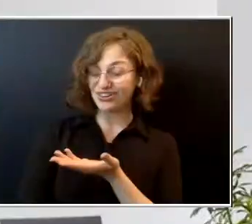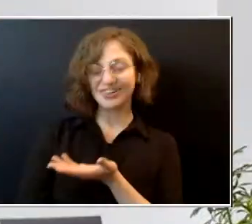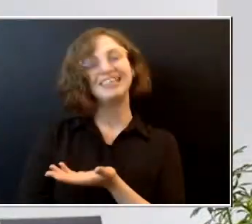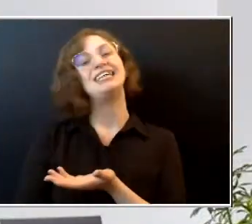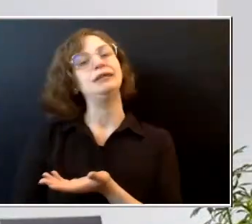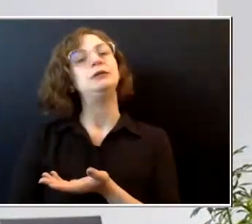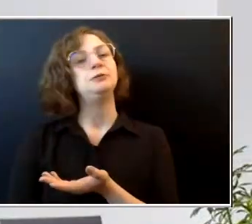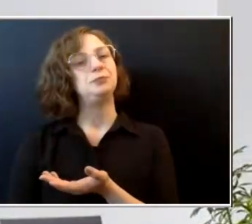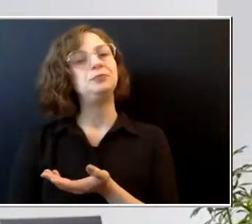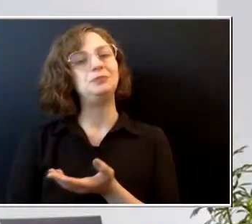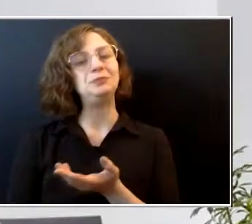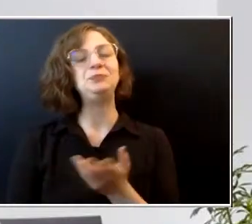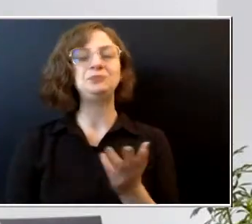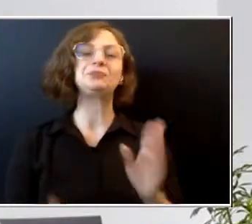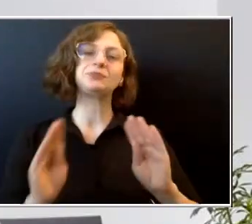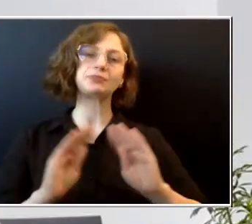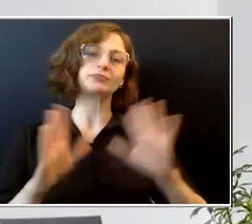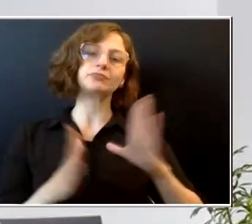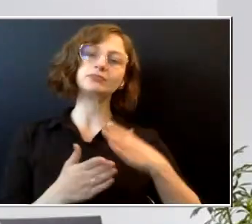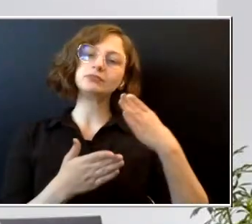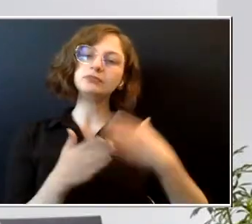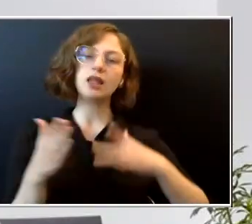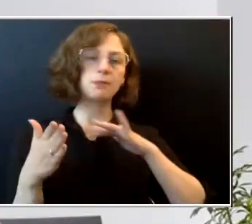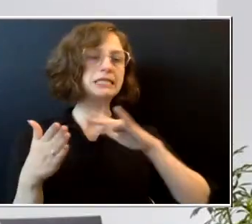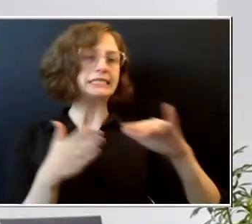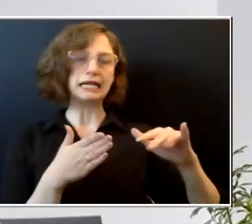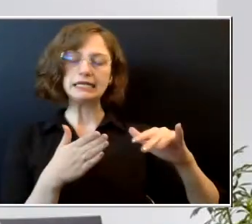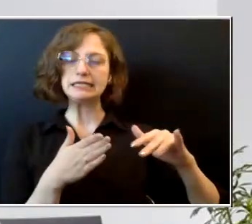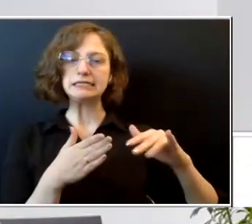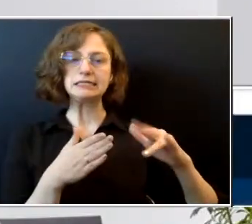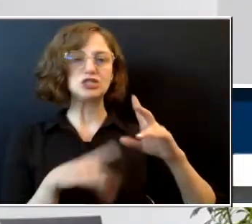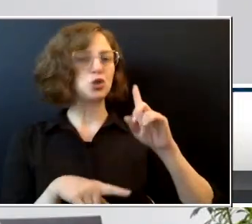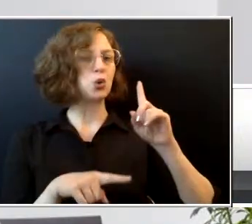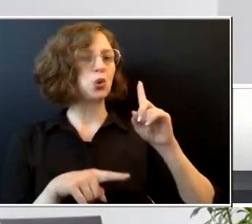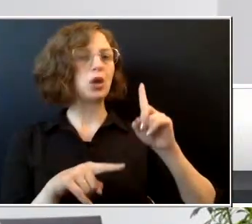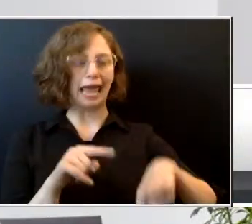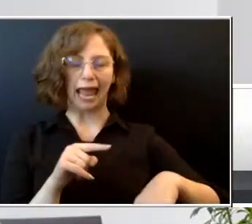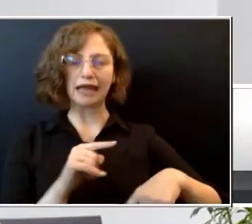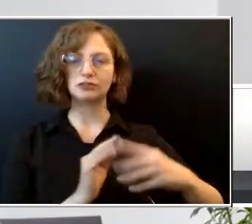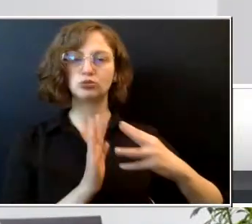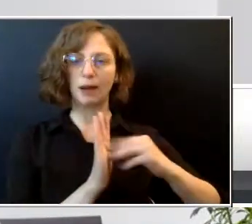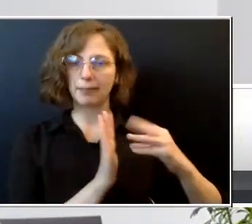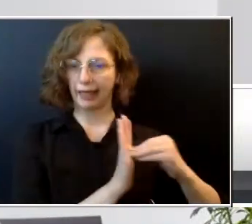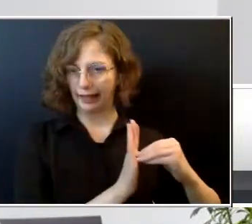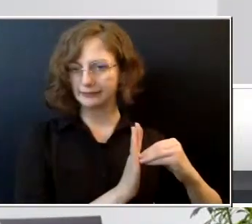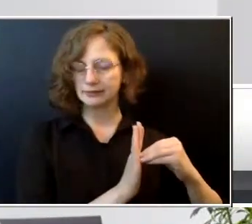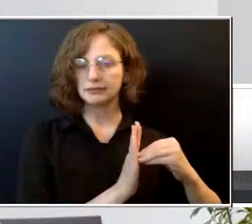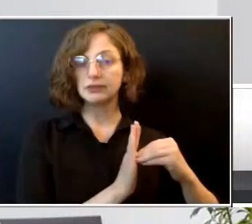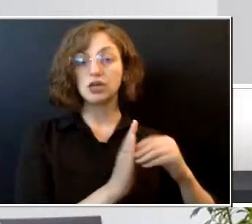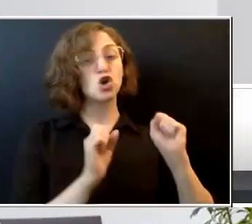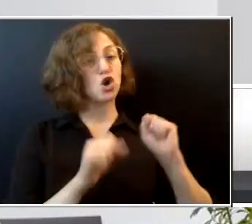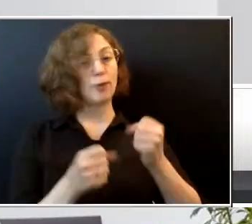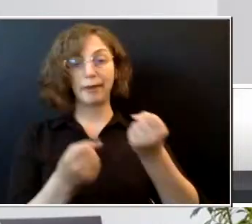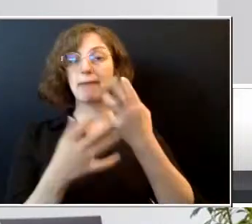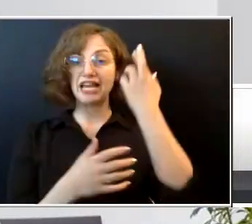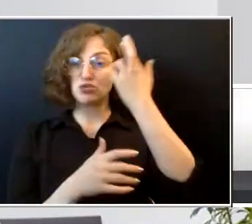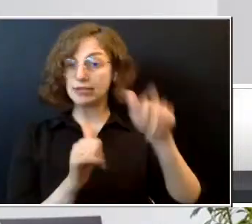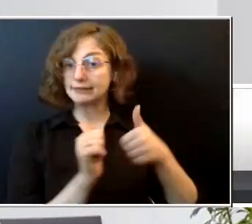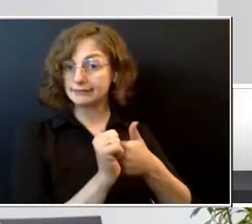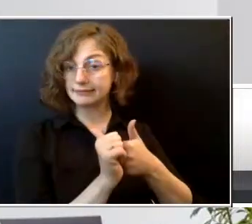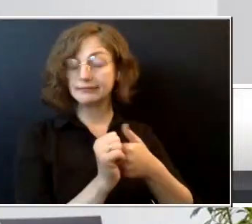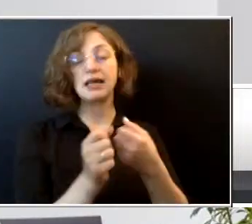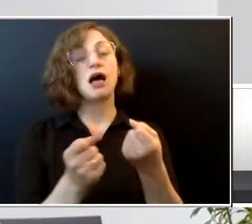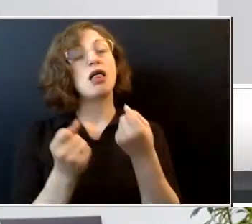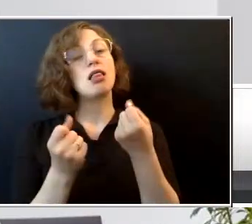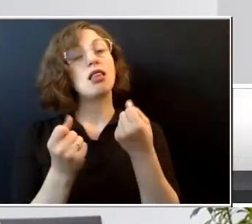there clearly are some studies where things are not replicated, and there can be a lot of reasons for that. There are a lot of variables that go into